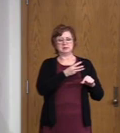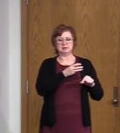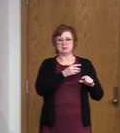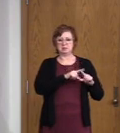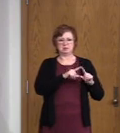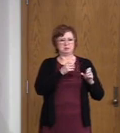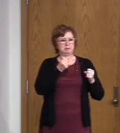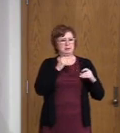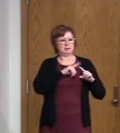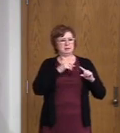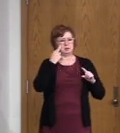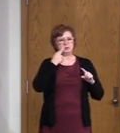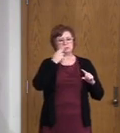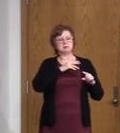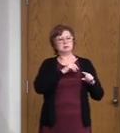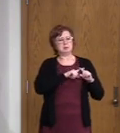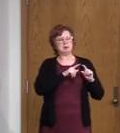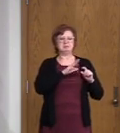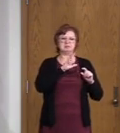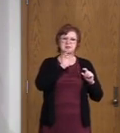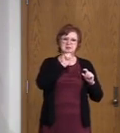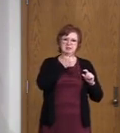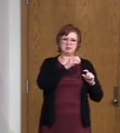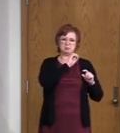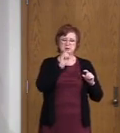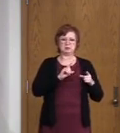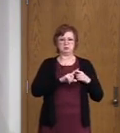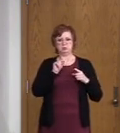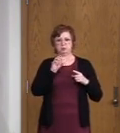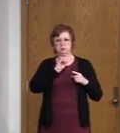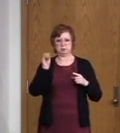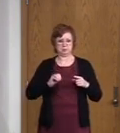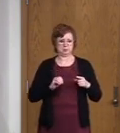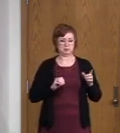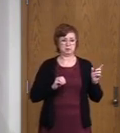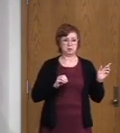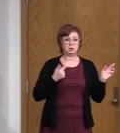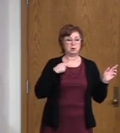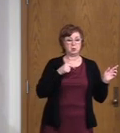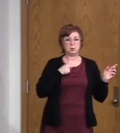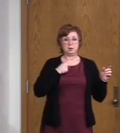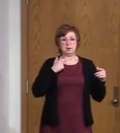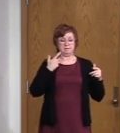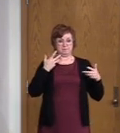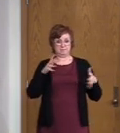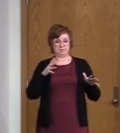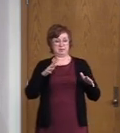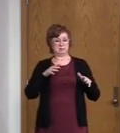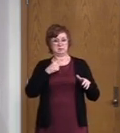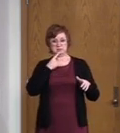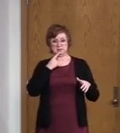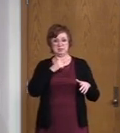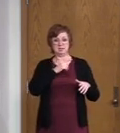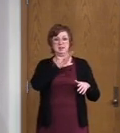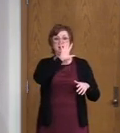consistently. And maybe if I could just add to that is we've always said that 5 doses was the norm and the 6 dose was a benefit dose that we were